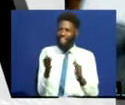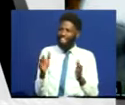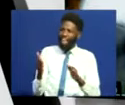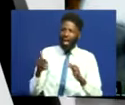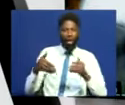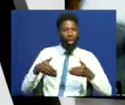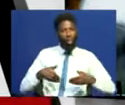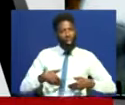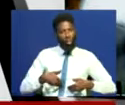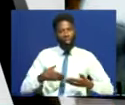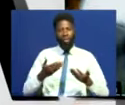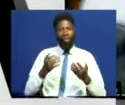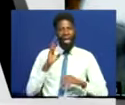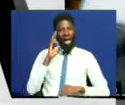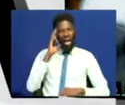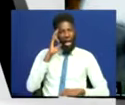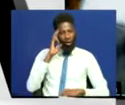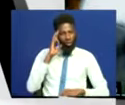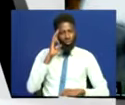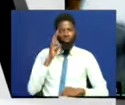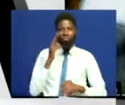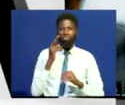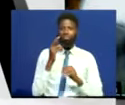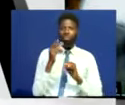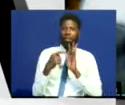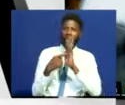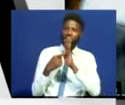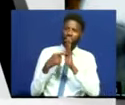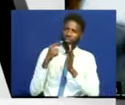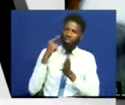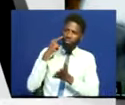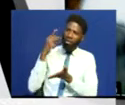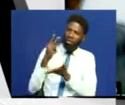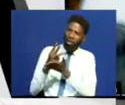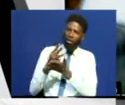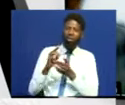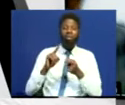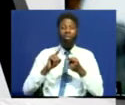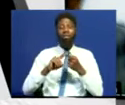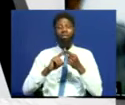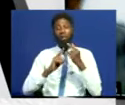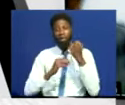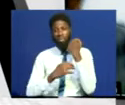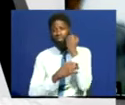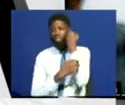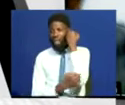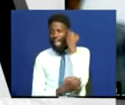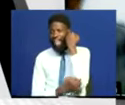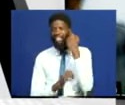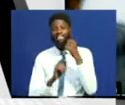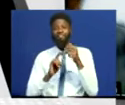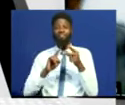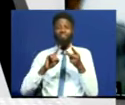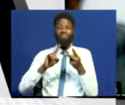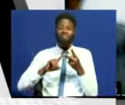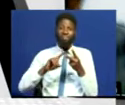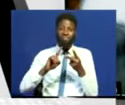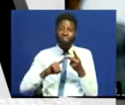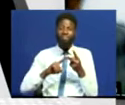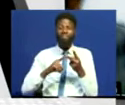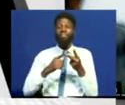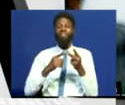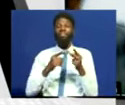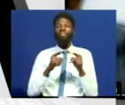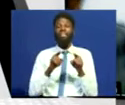have been attributed to such incidences, like we have witnessed, one is poverty, other one is even to the extent, which is very brutal